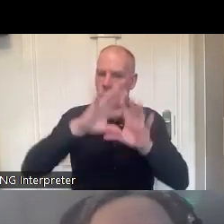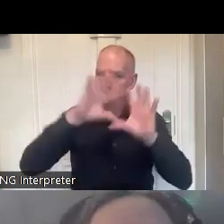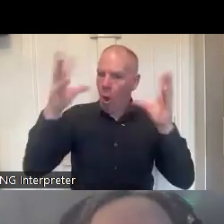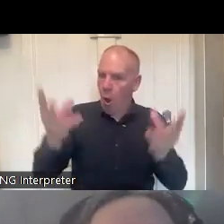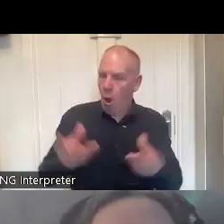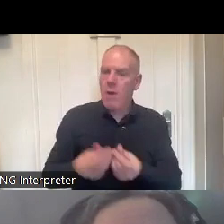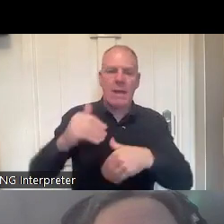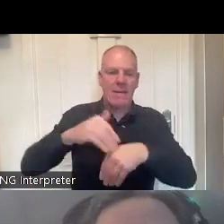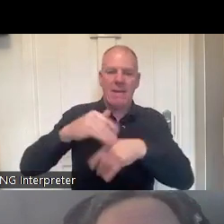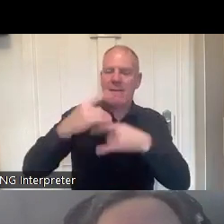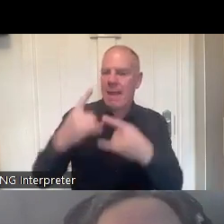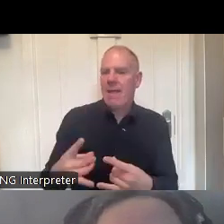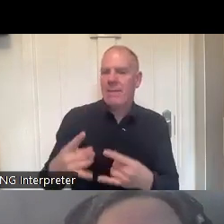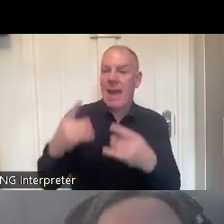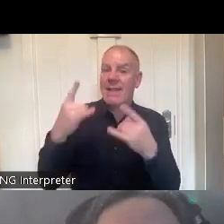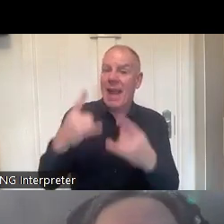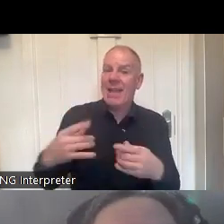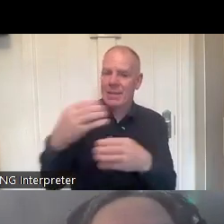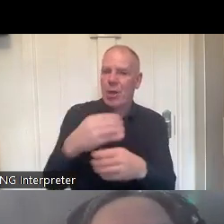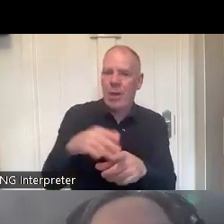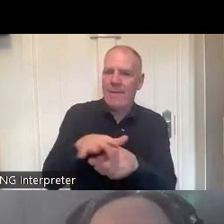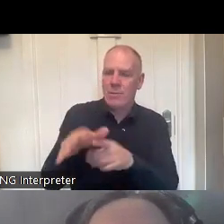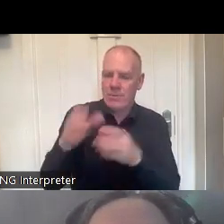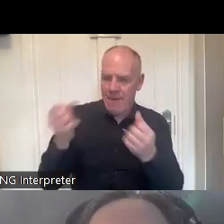and healthcare.